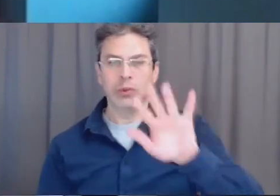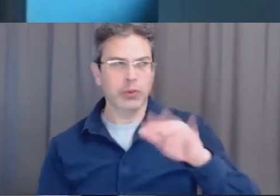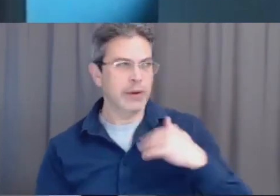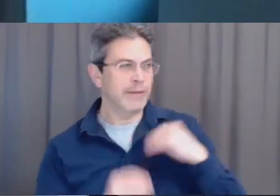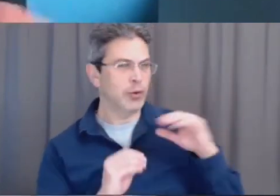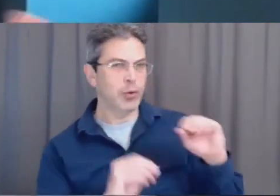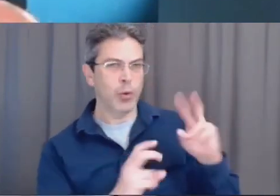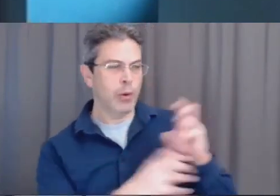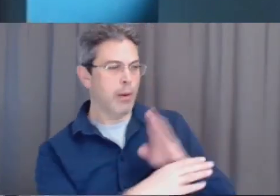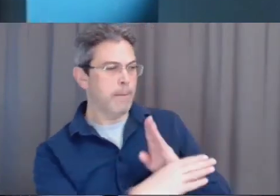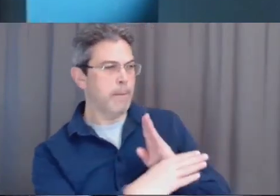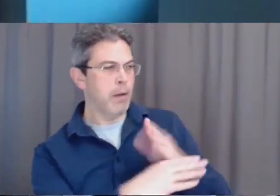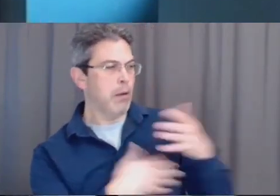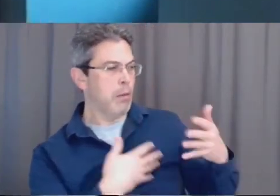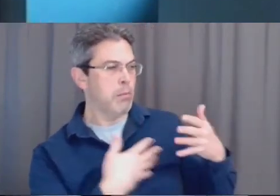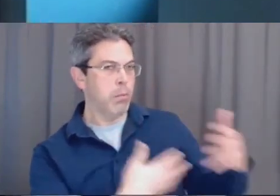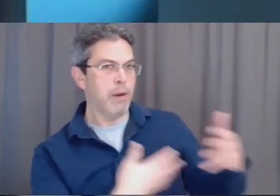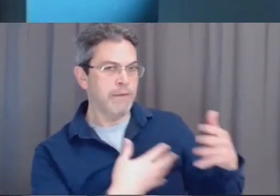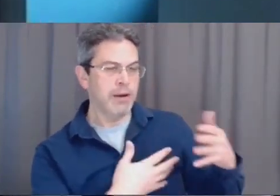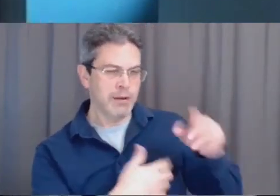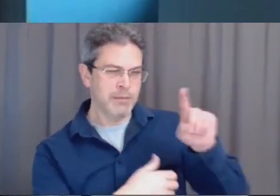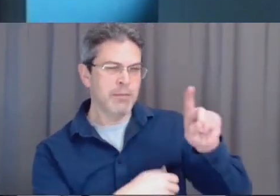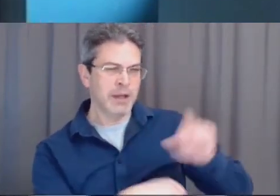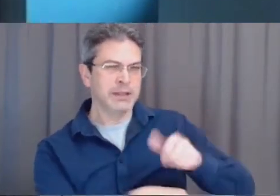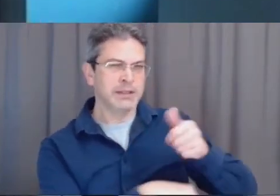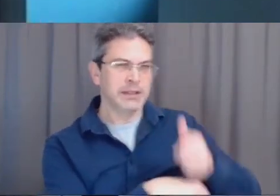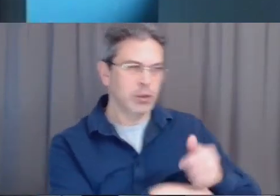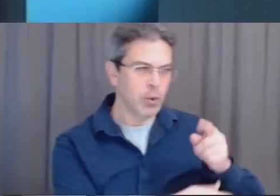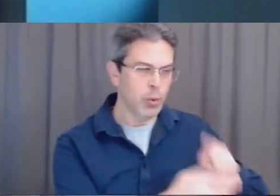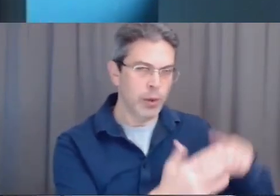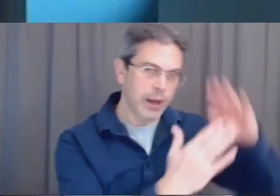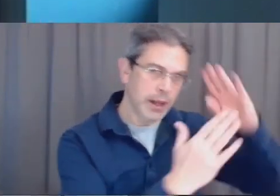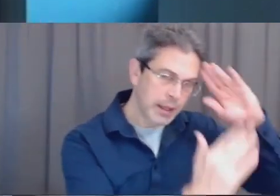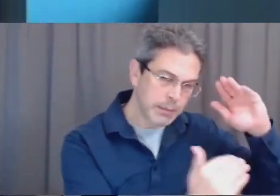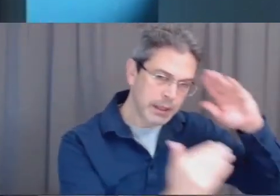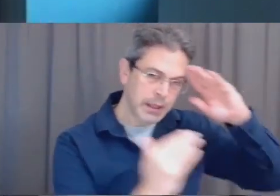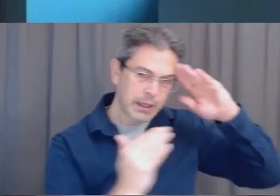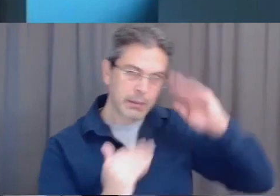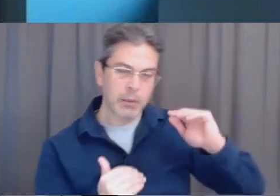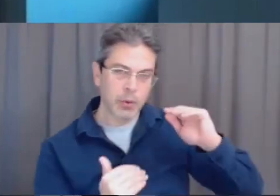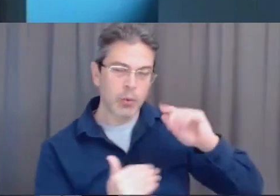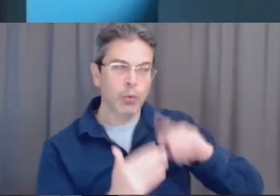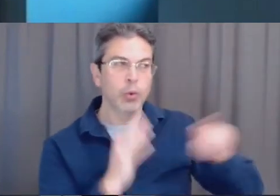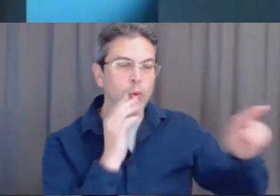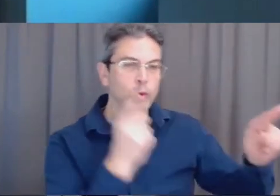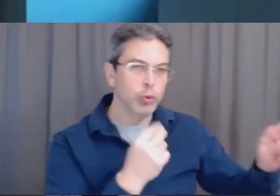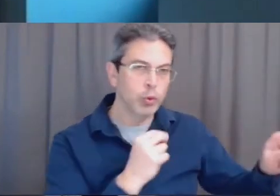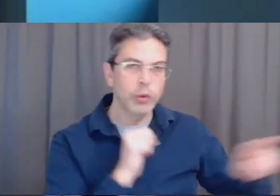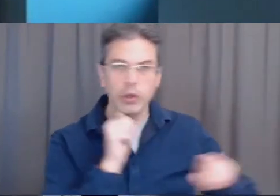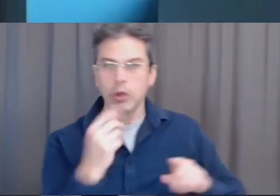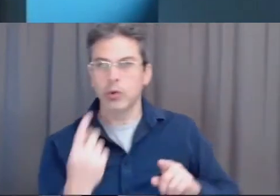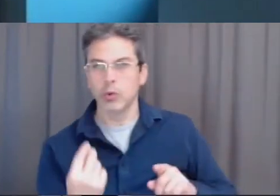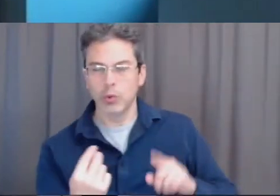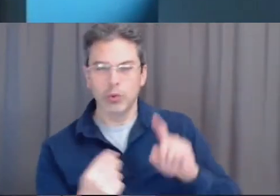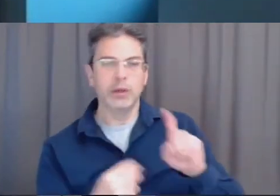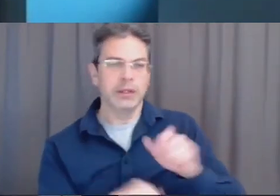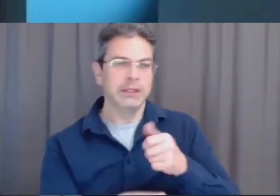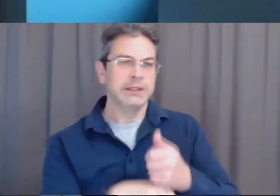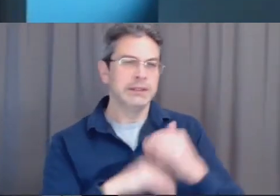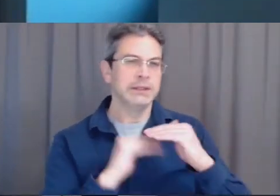is a mutual expectation about what the other is going to do, not do, et cetera. We need stability in that